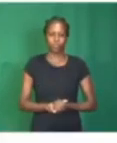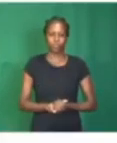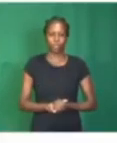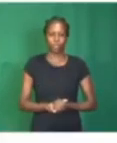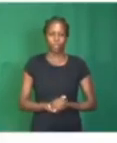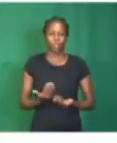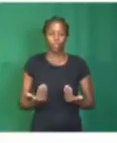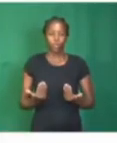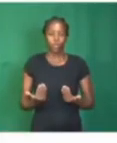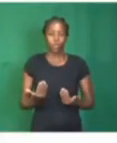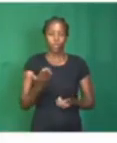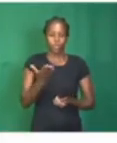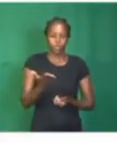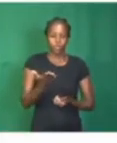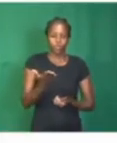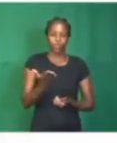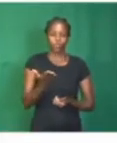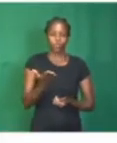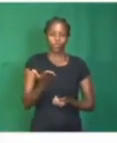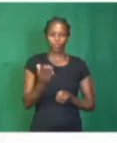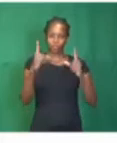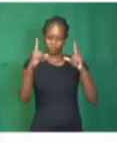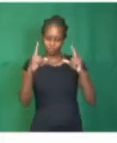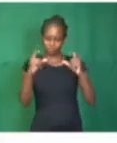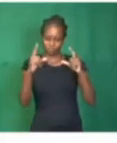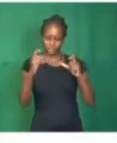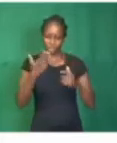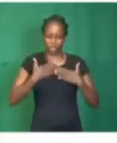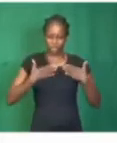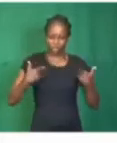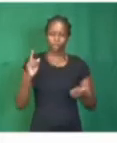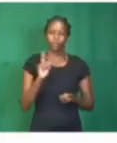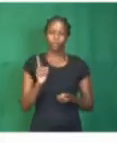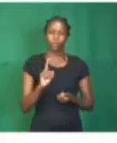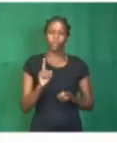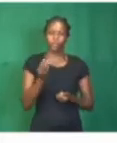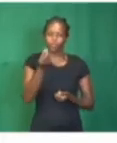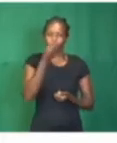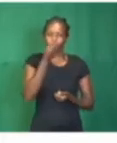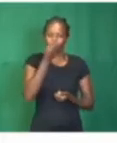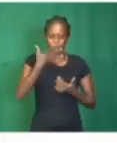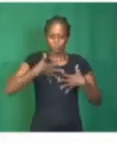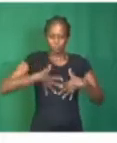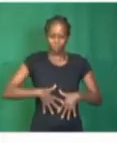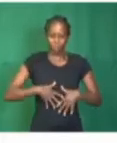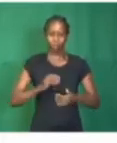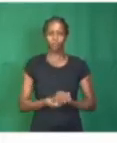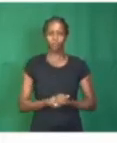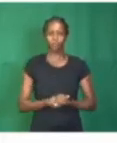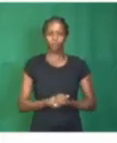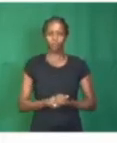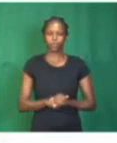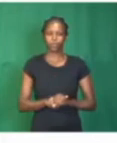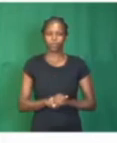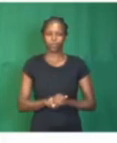diagram, where I will show you clearly what happens to food when it is being ingested or eaten by